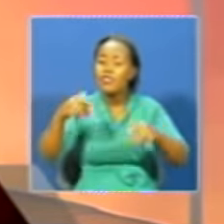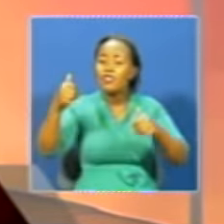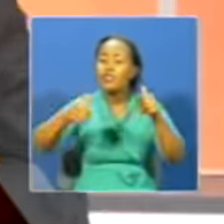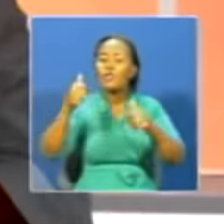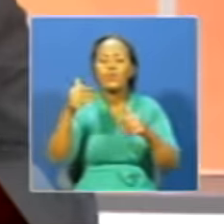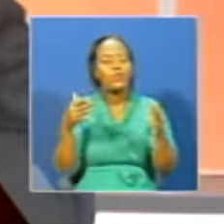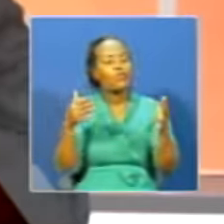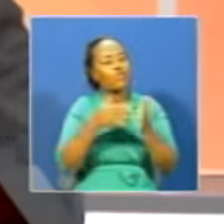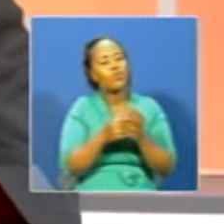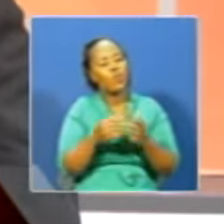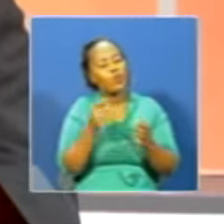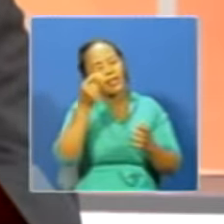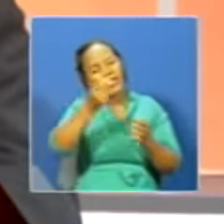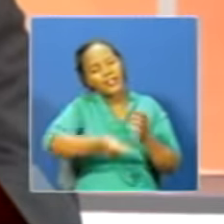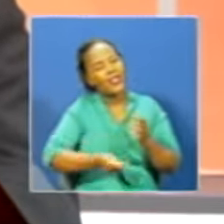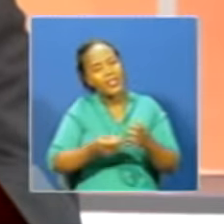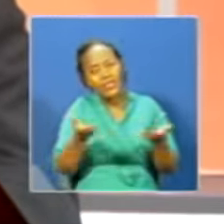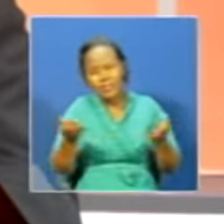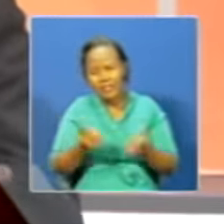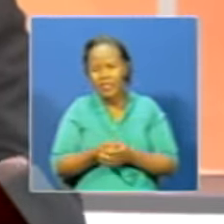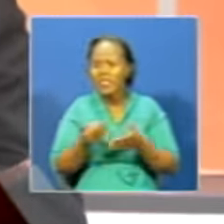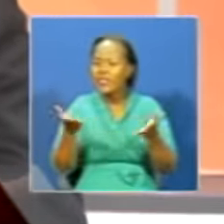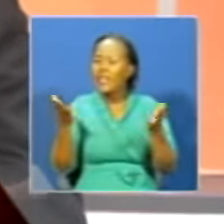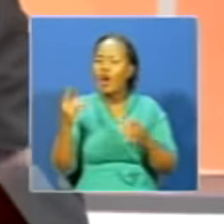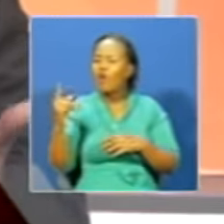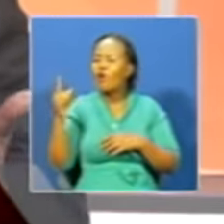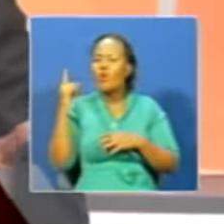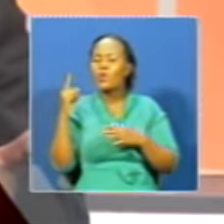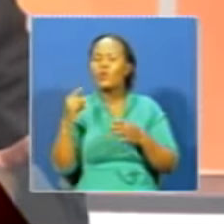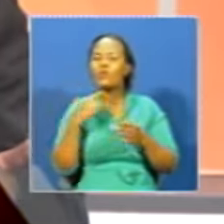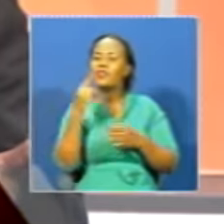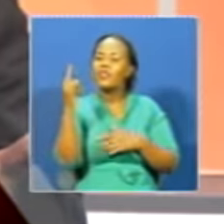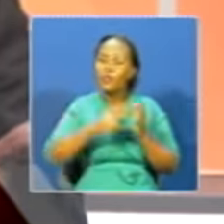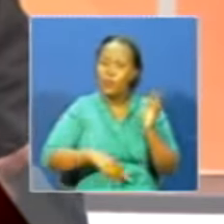It's a question of what the law provides. Okay. The Constitution,